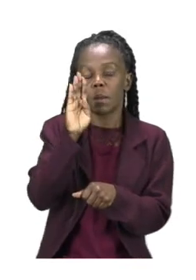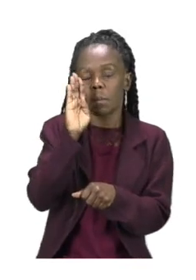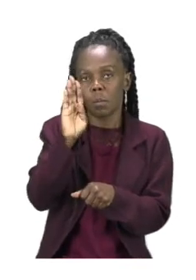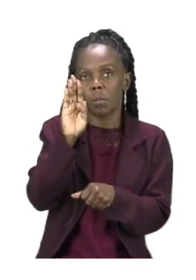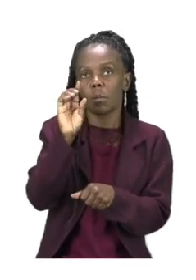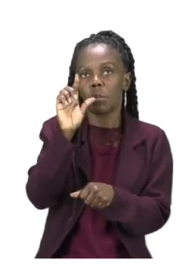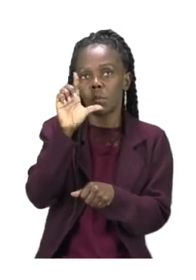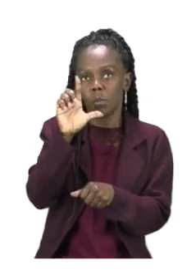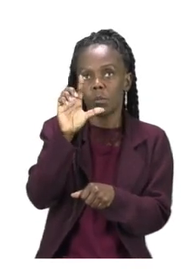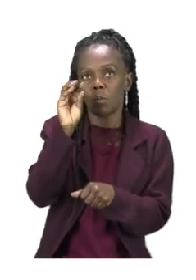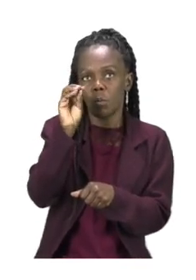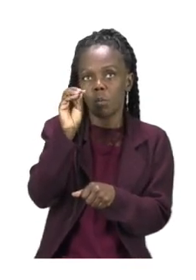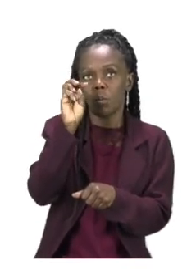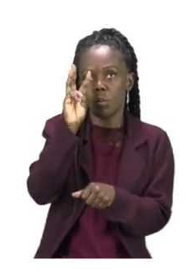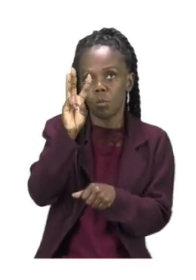blow,